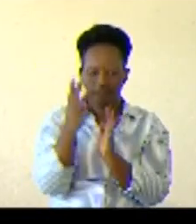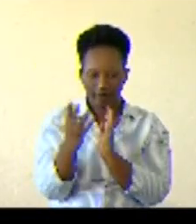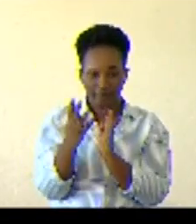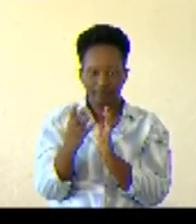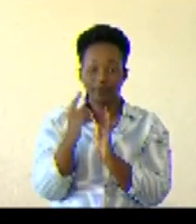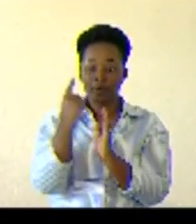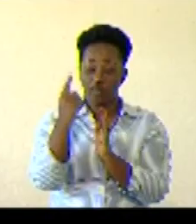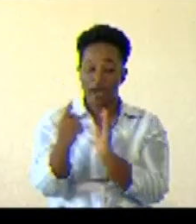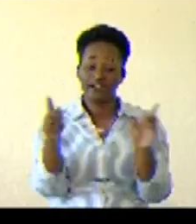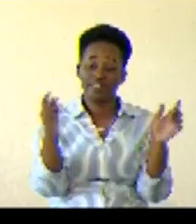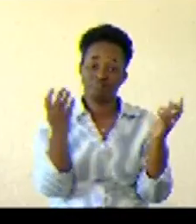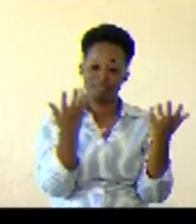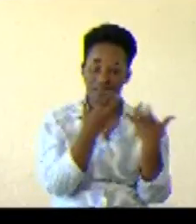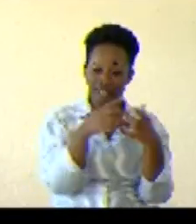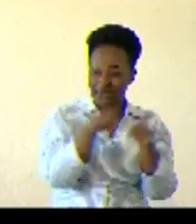represents the taxes.